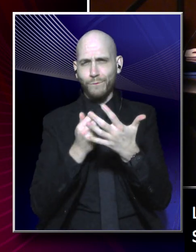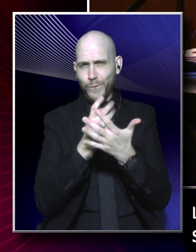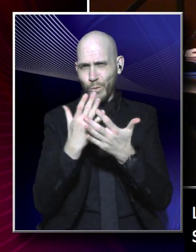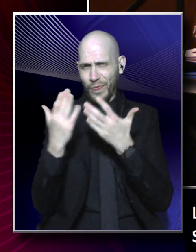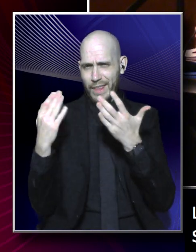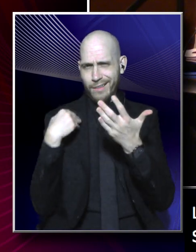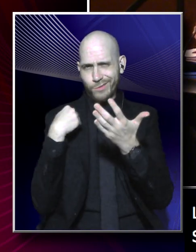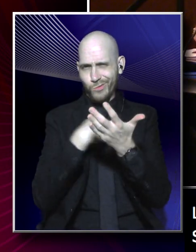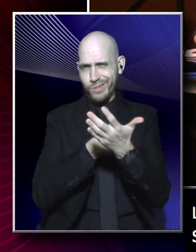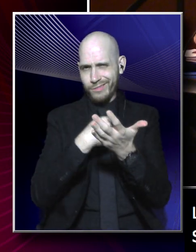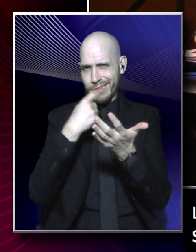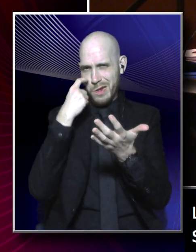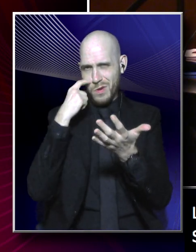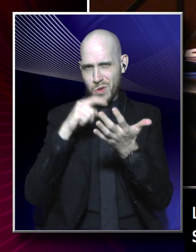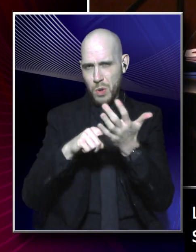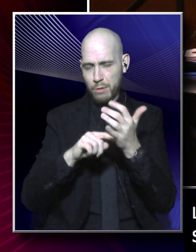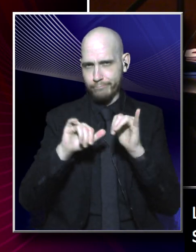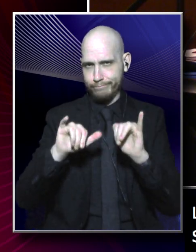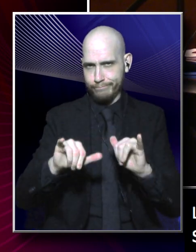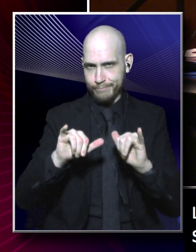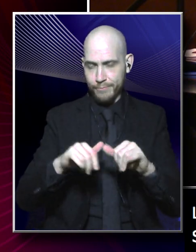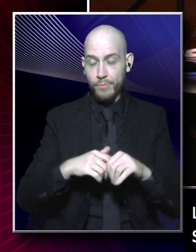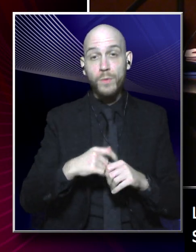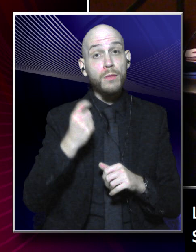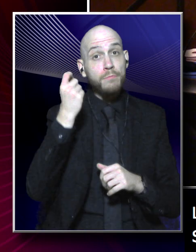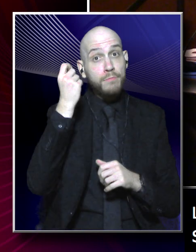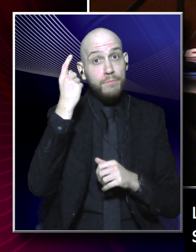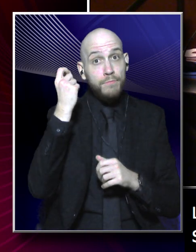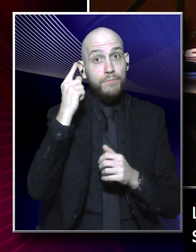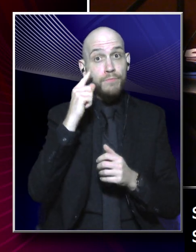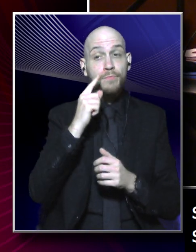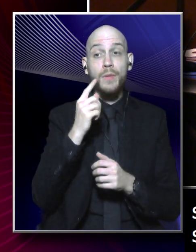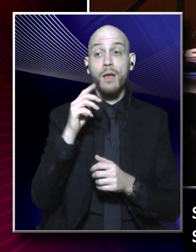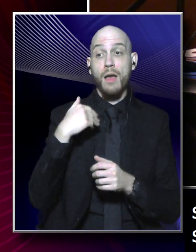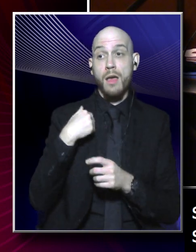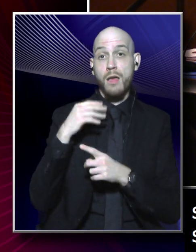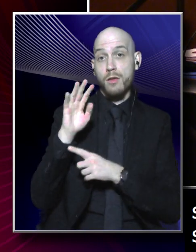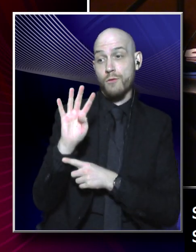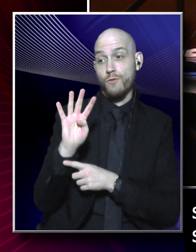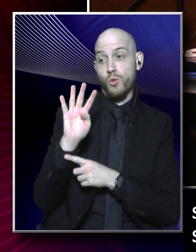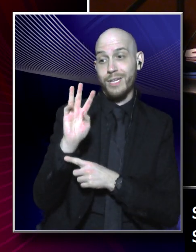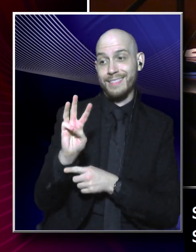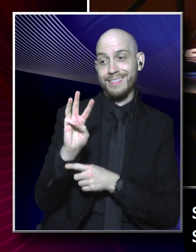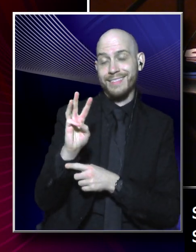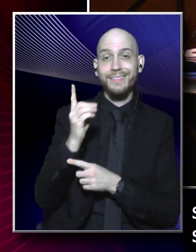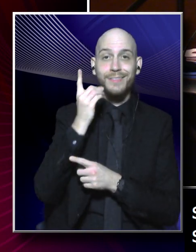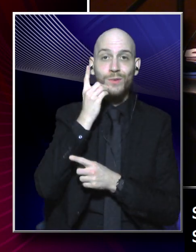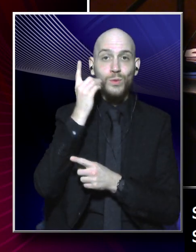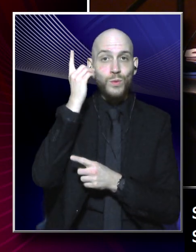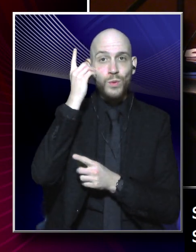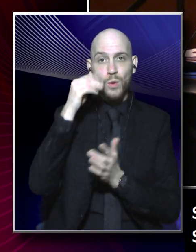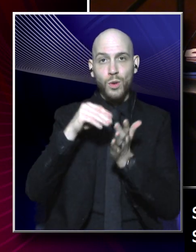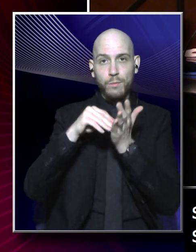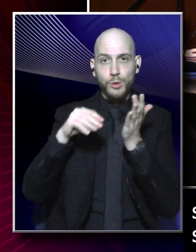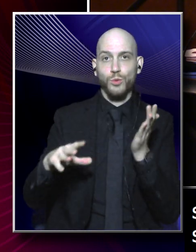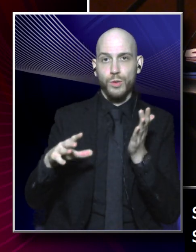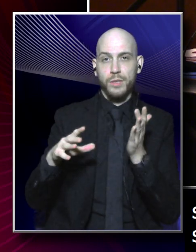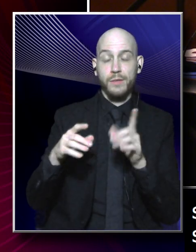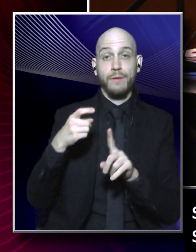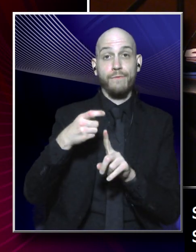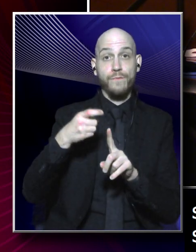have 46 dorm students that are from 27 school